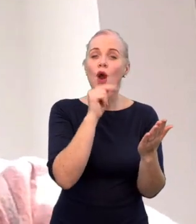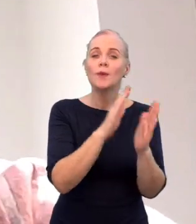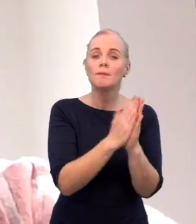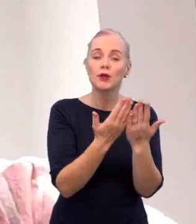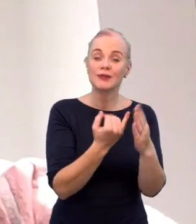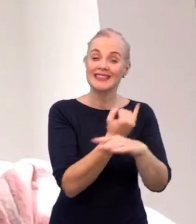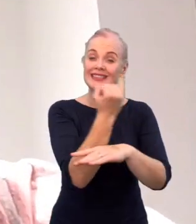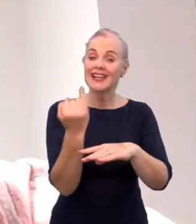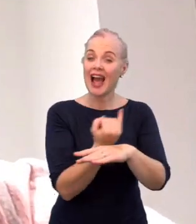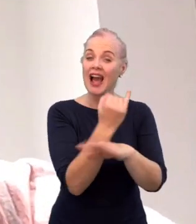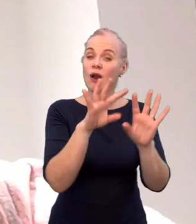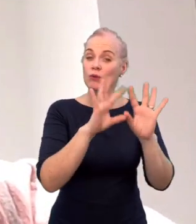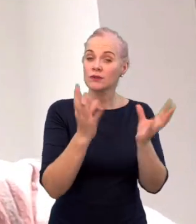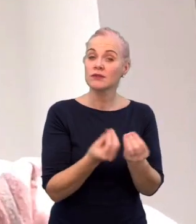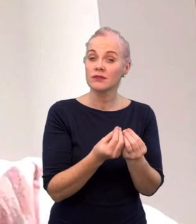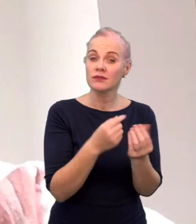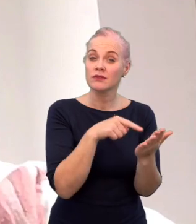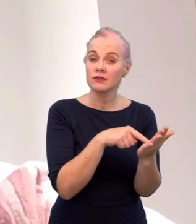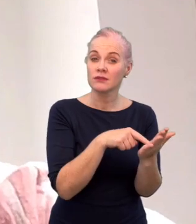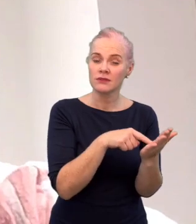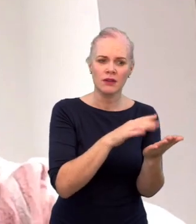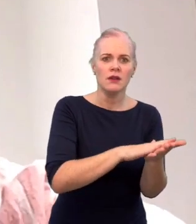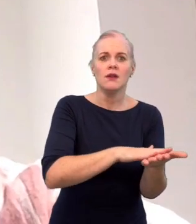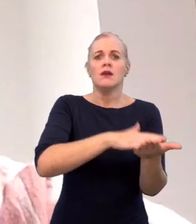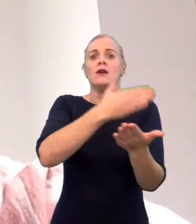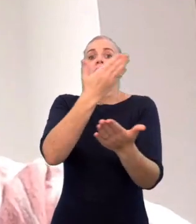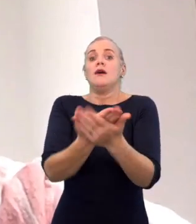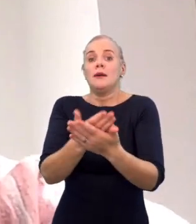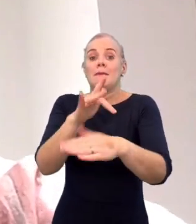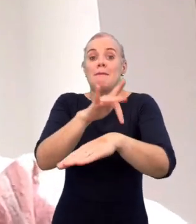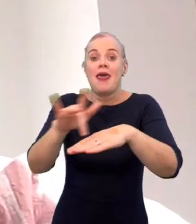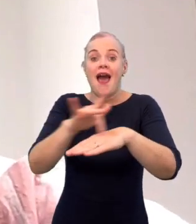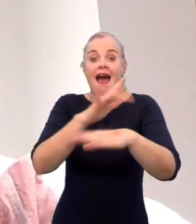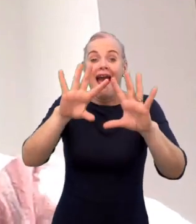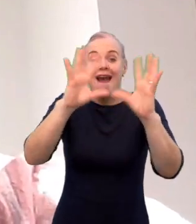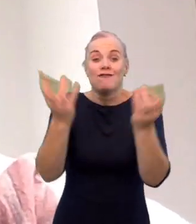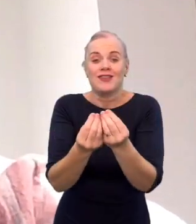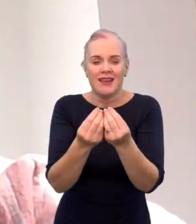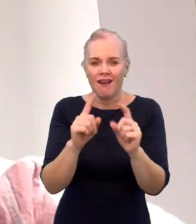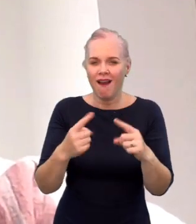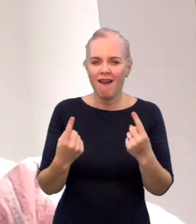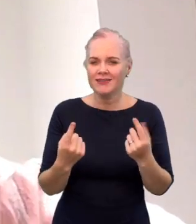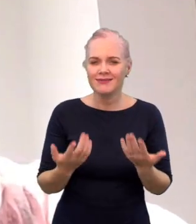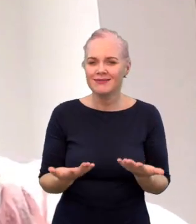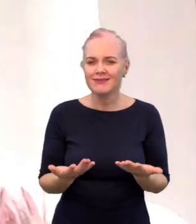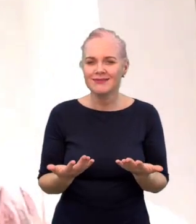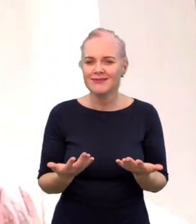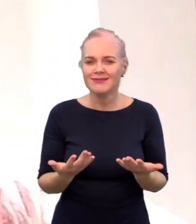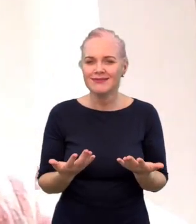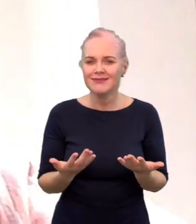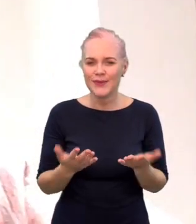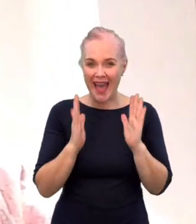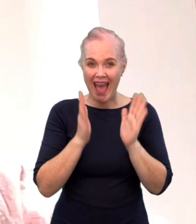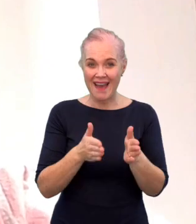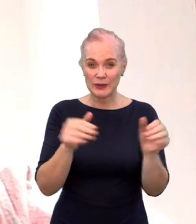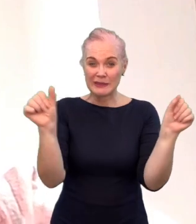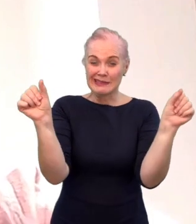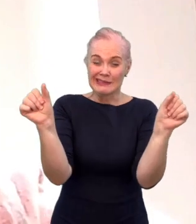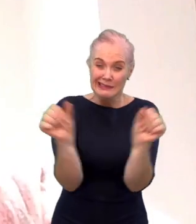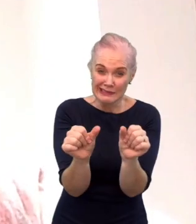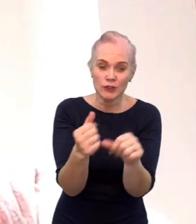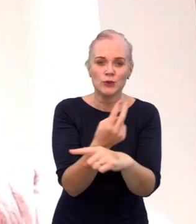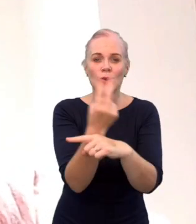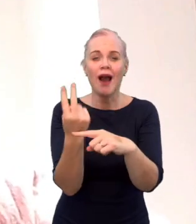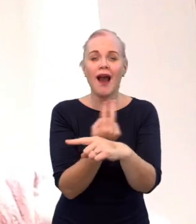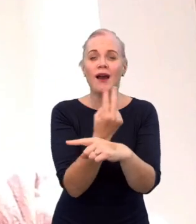for instance, is nearly 6 hours long. So it can't just be a direct translation from everything that's in the novel. You have to